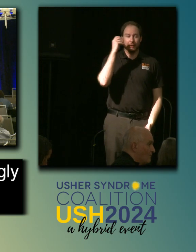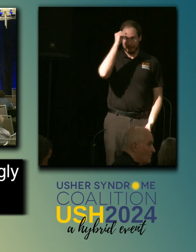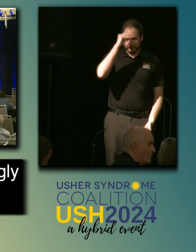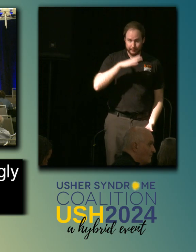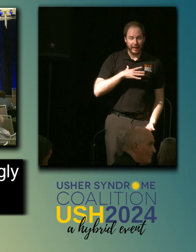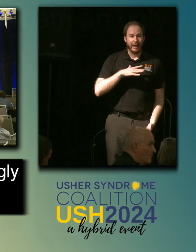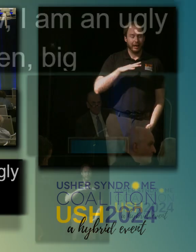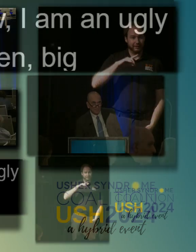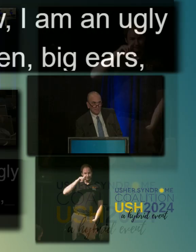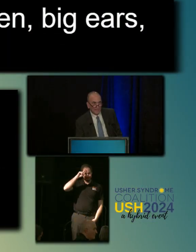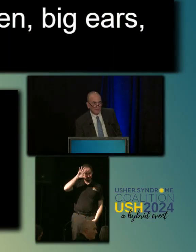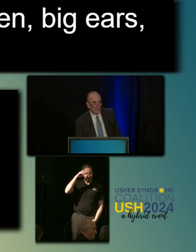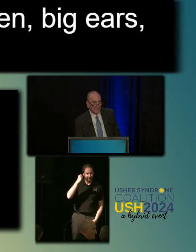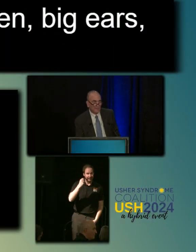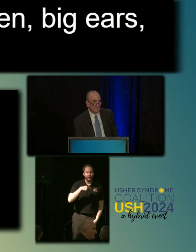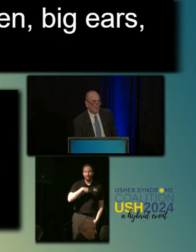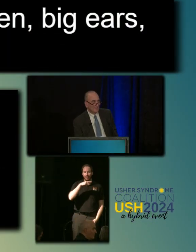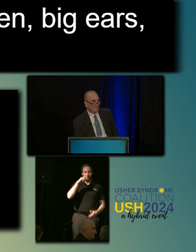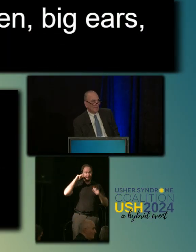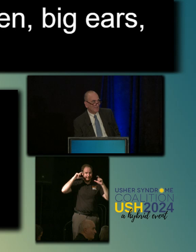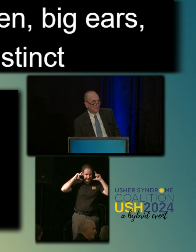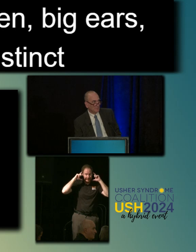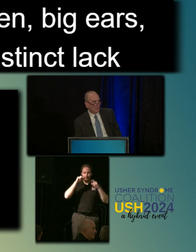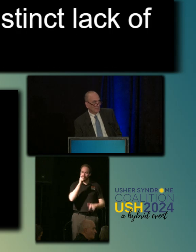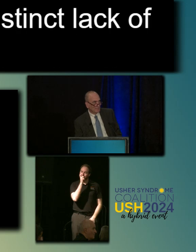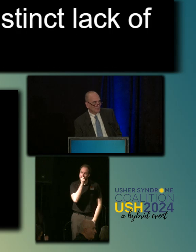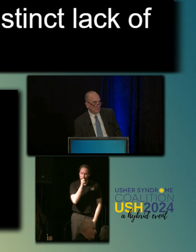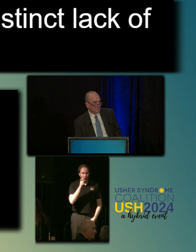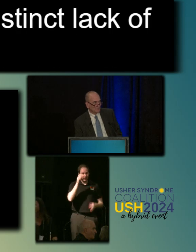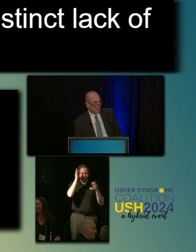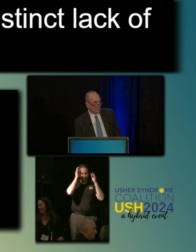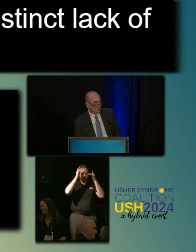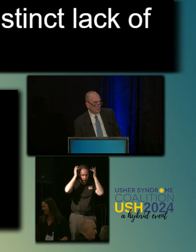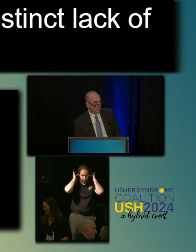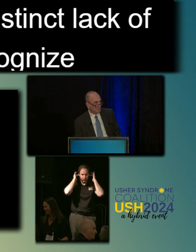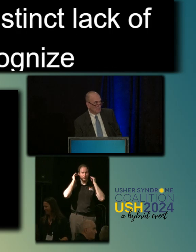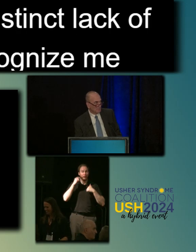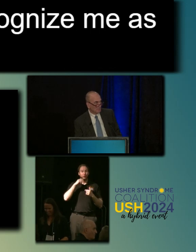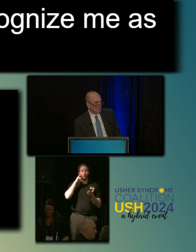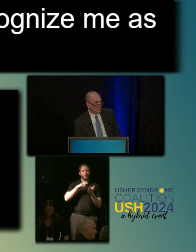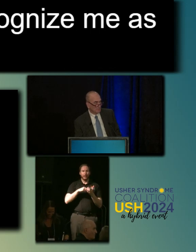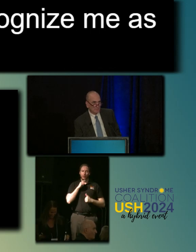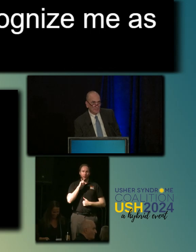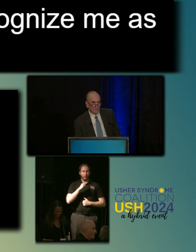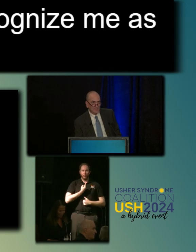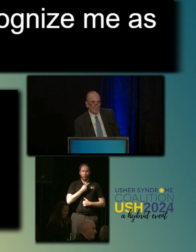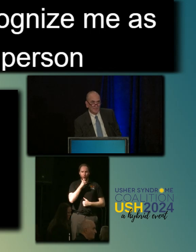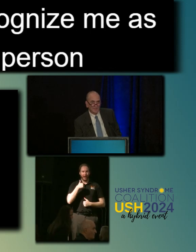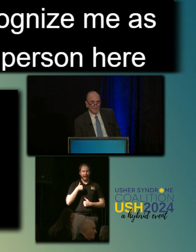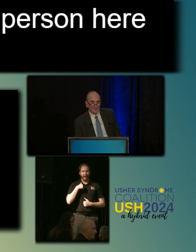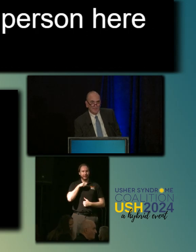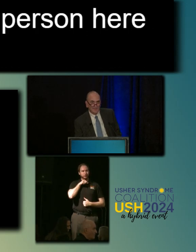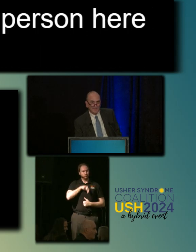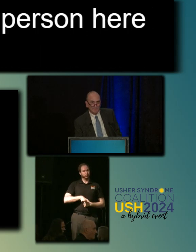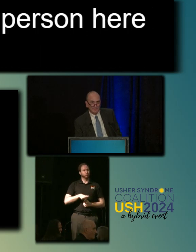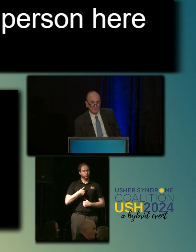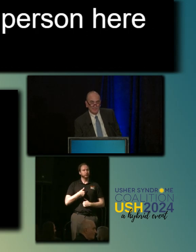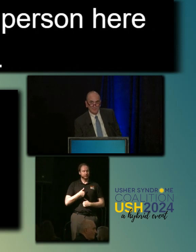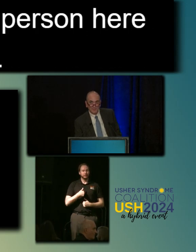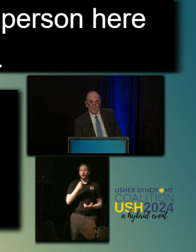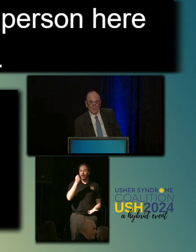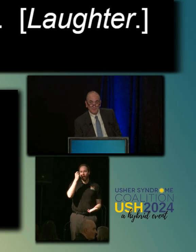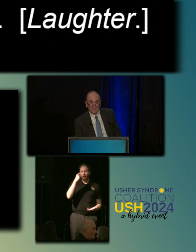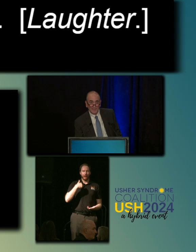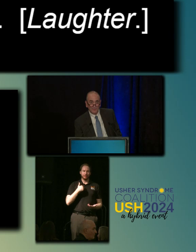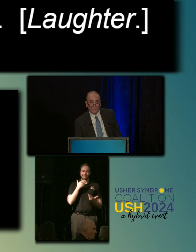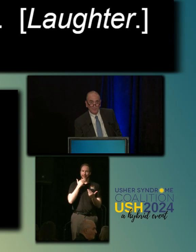ears, big nose, and a distinct lack of hair. You can recognize me as probably the only person here with a suit and tie. But it's great to